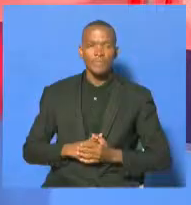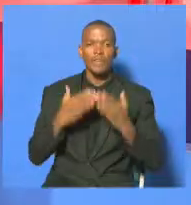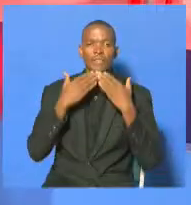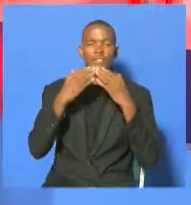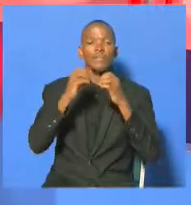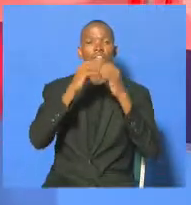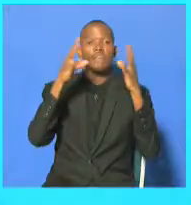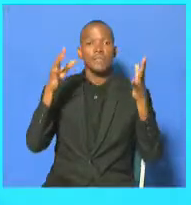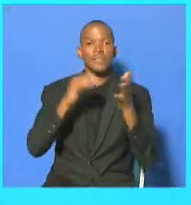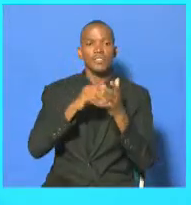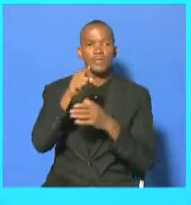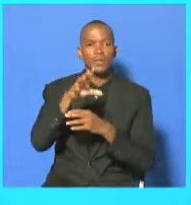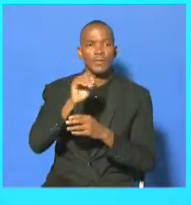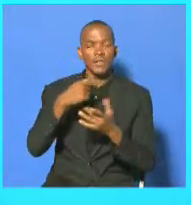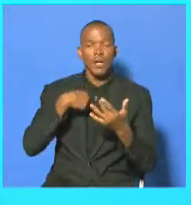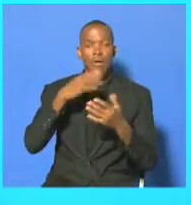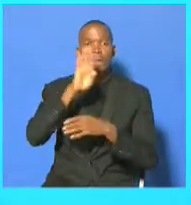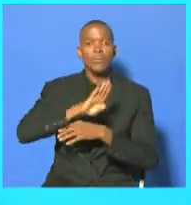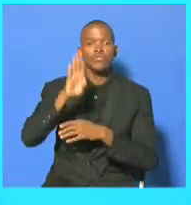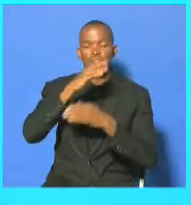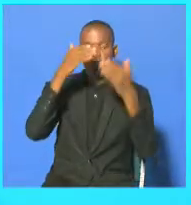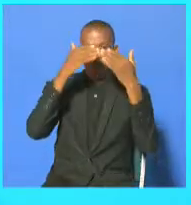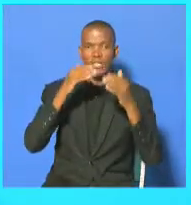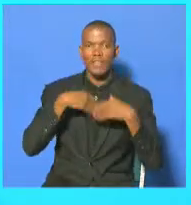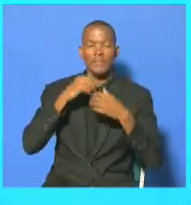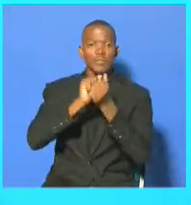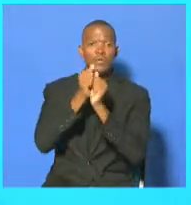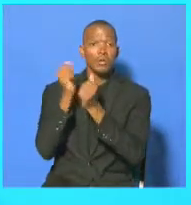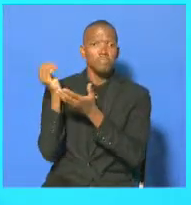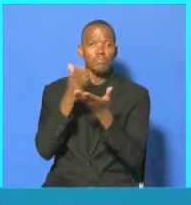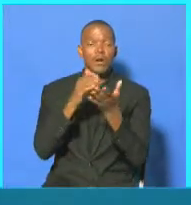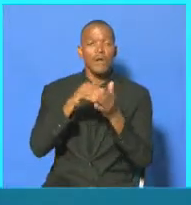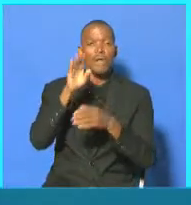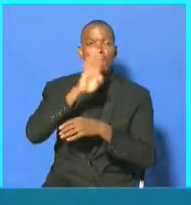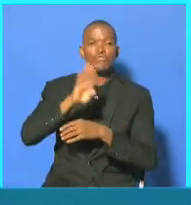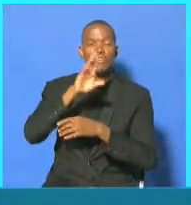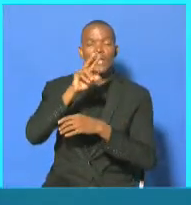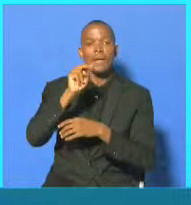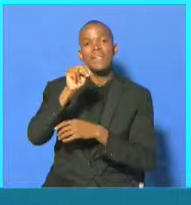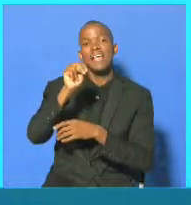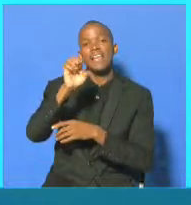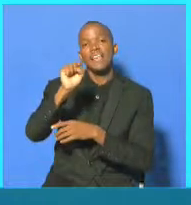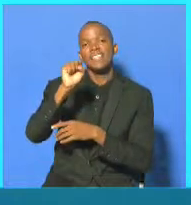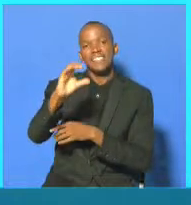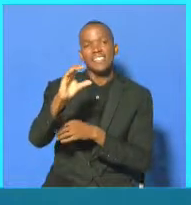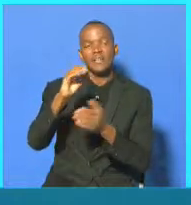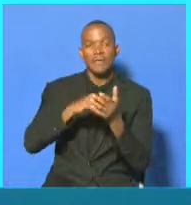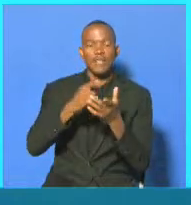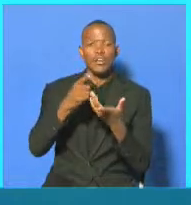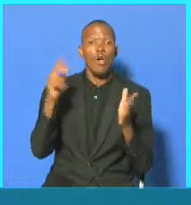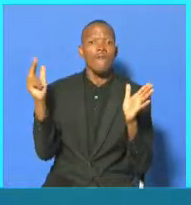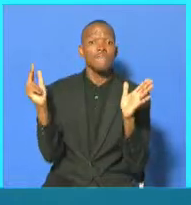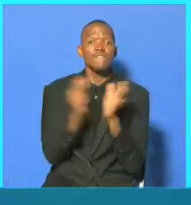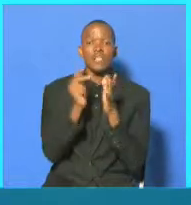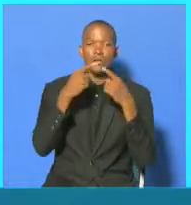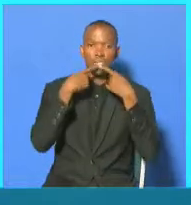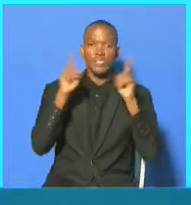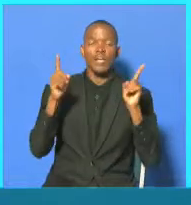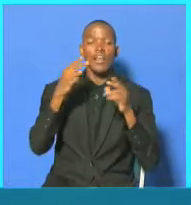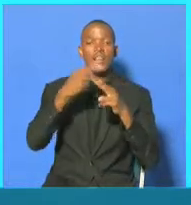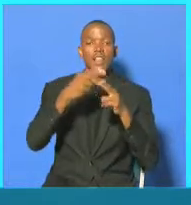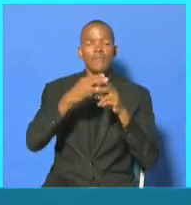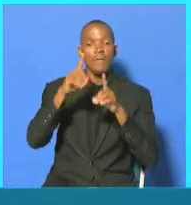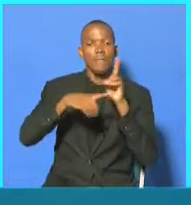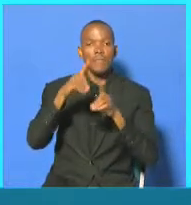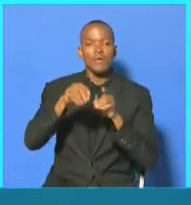much, Ulibile Samoka. Now, Botswana Tonight Sports News follows. The Botswana National Sports Commission has officially announced the names of nominees